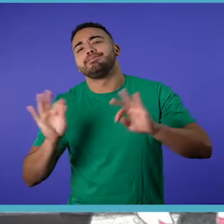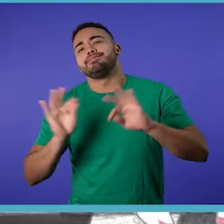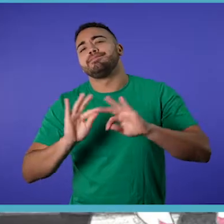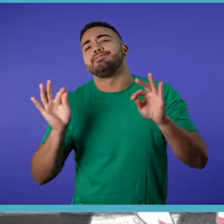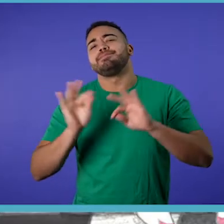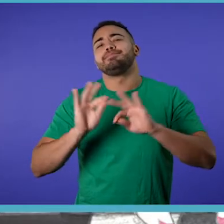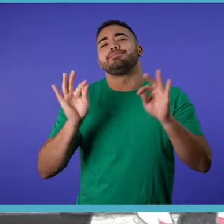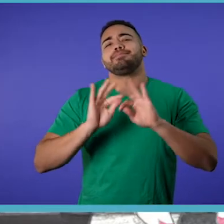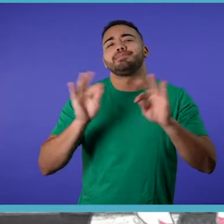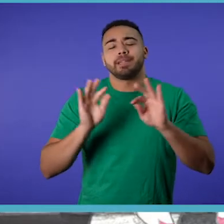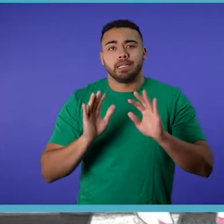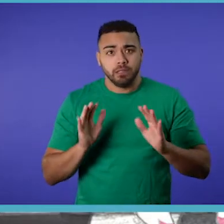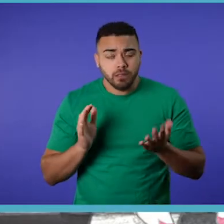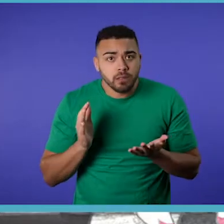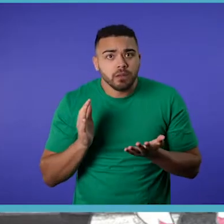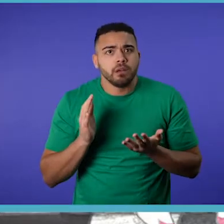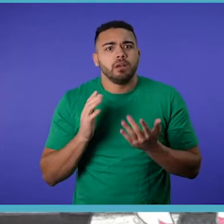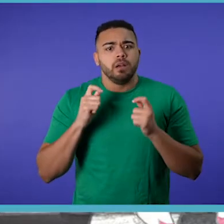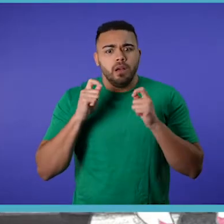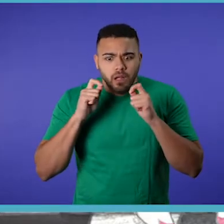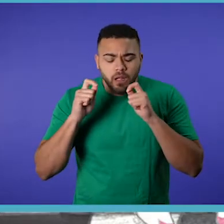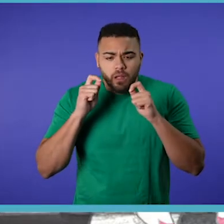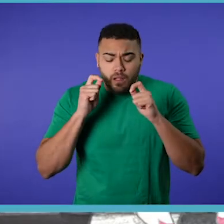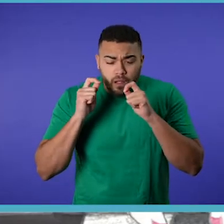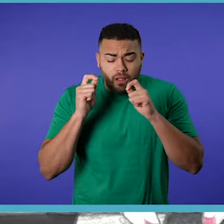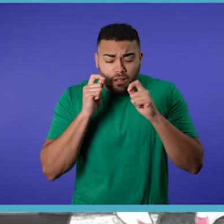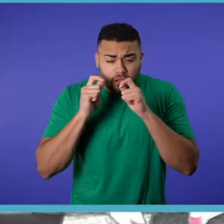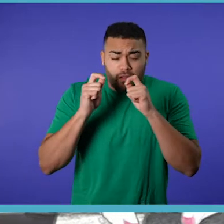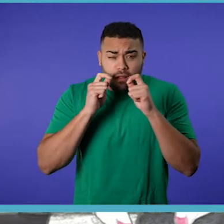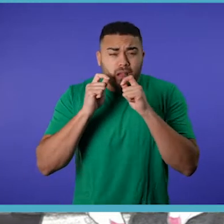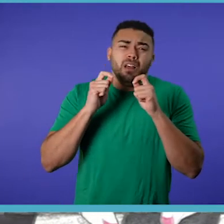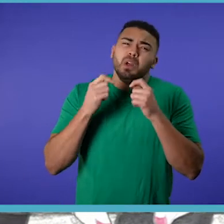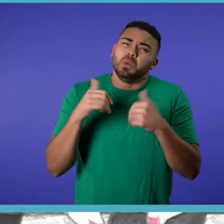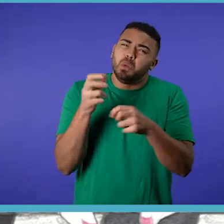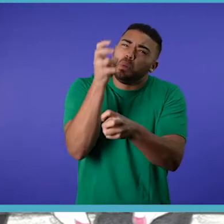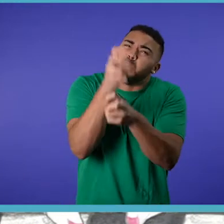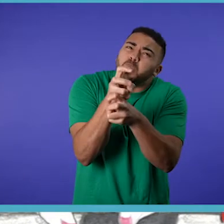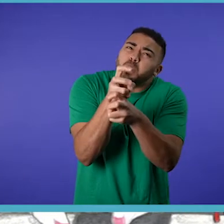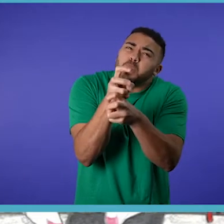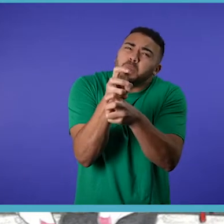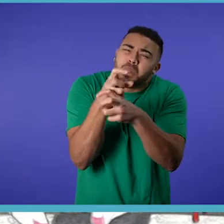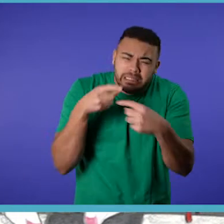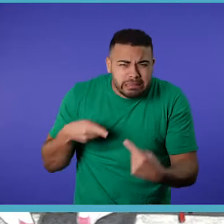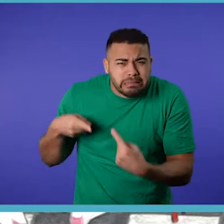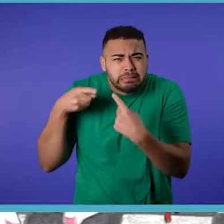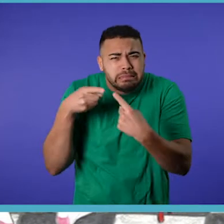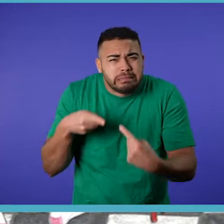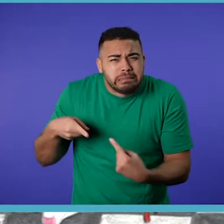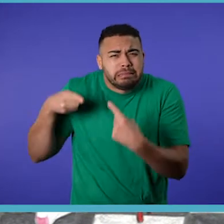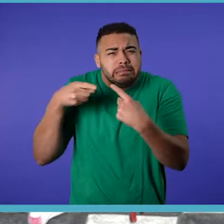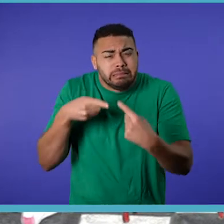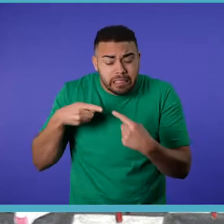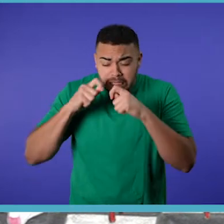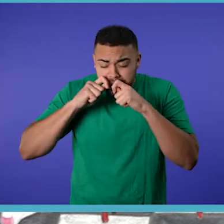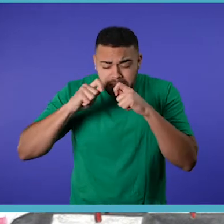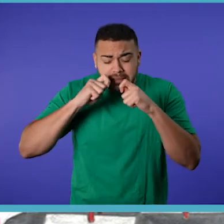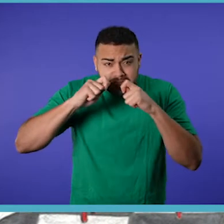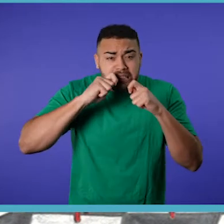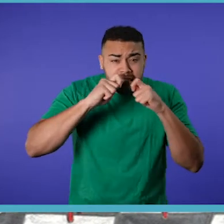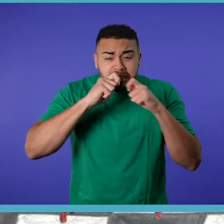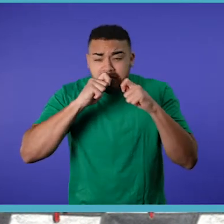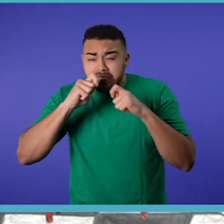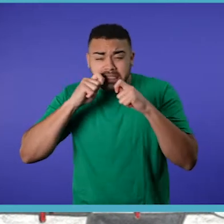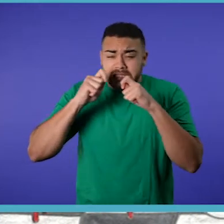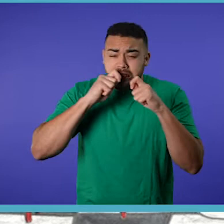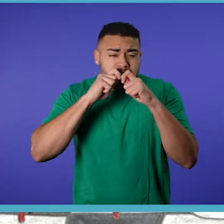enough. But it turned out flossing was kind of tough. He followed the steps his dentist had taught, but his fingers